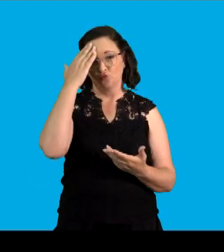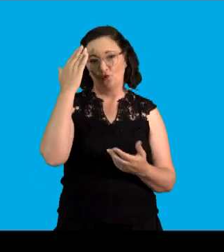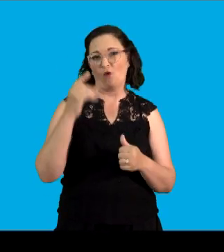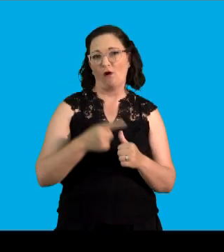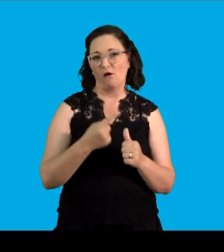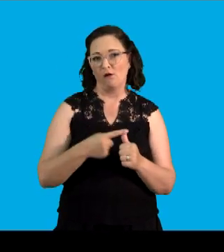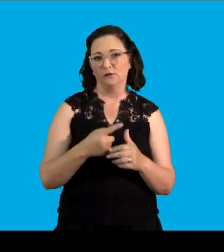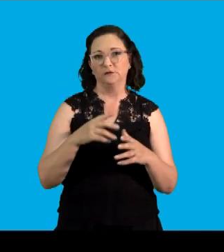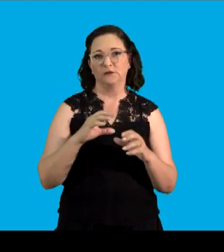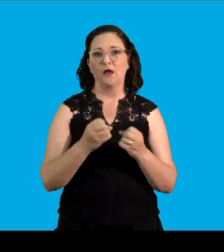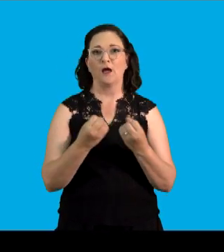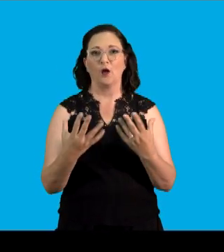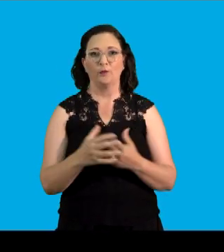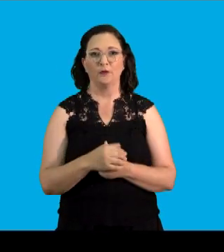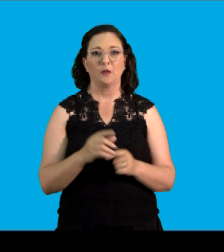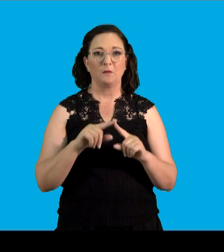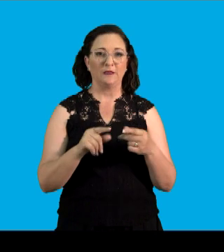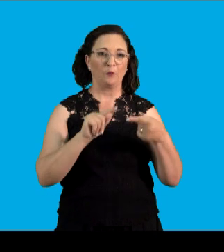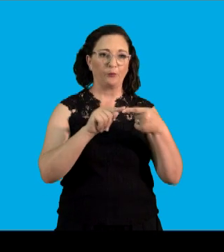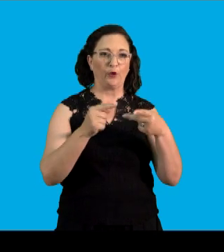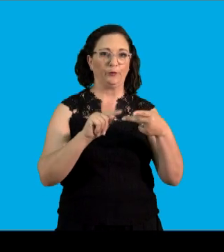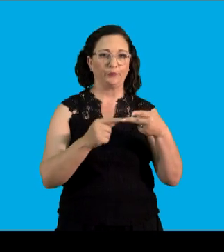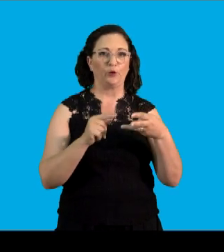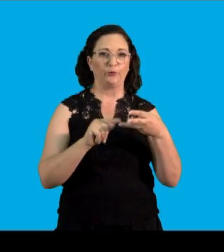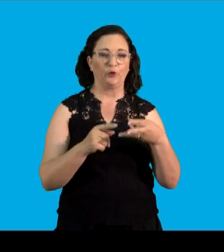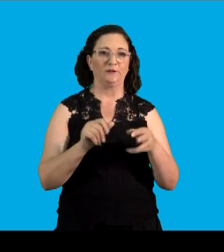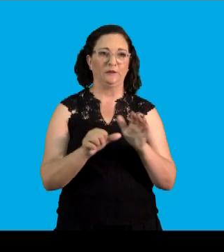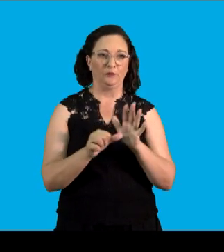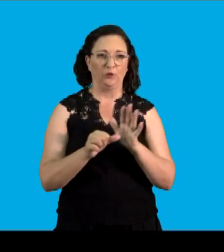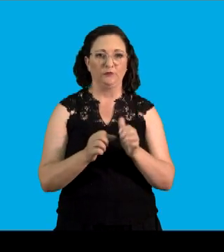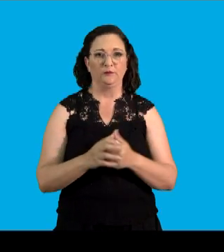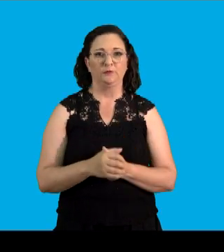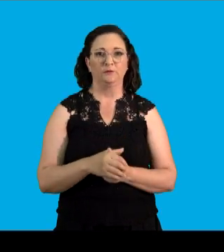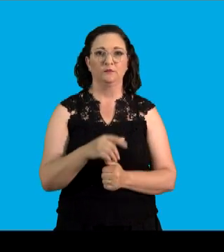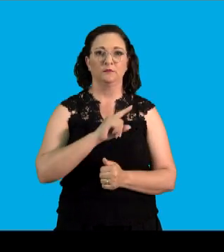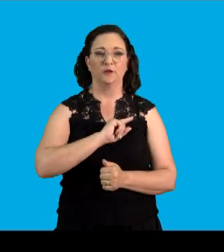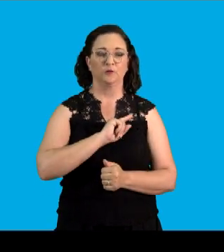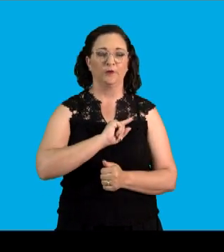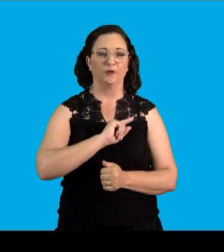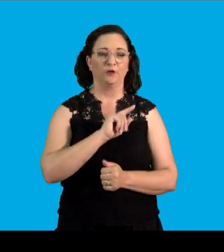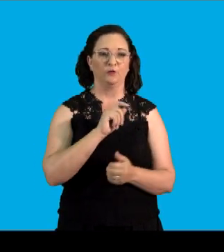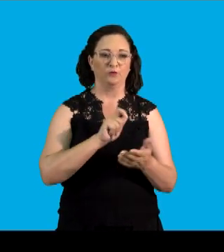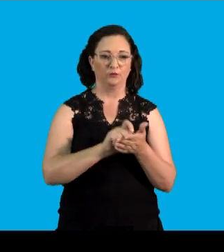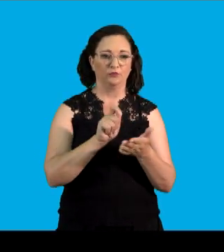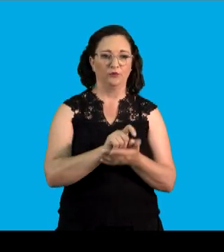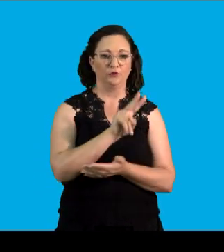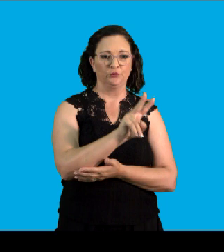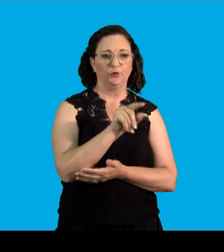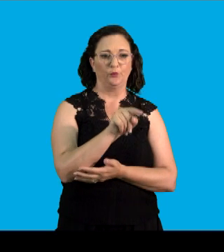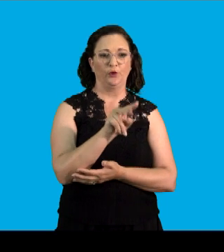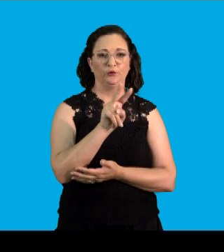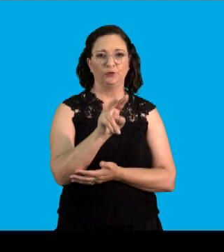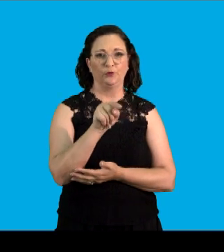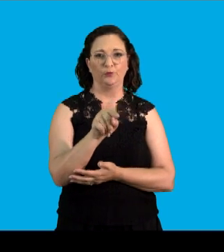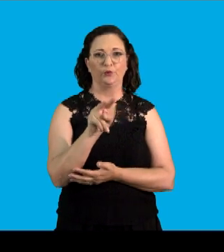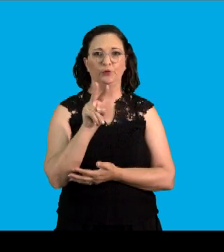But remember, we need to write in point form. So this is your 2.2, depending on the mark allocation. So you look at the mark allocation and